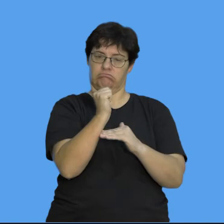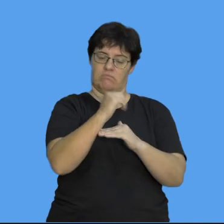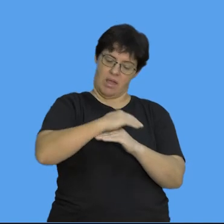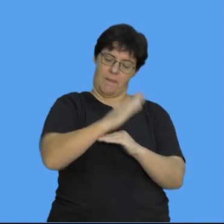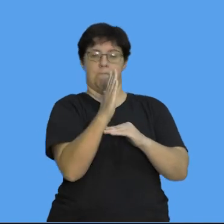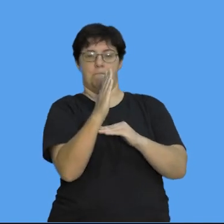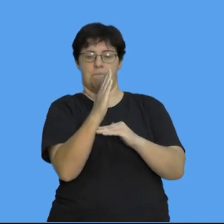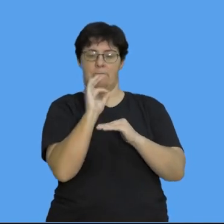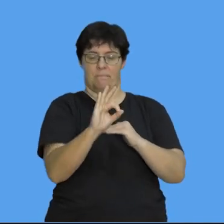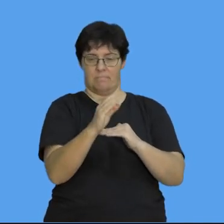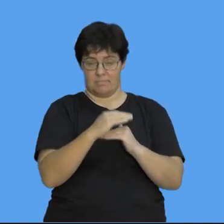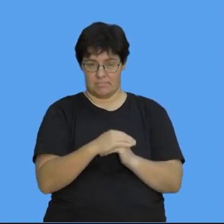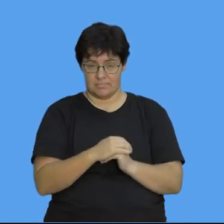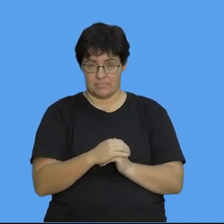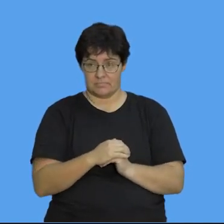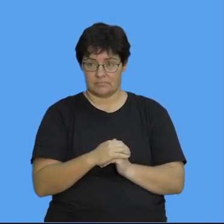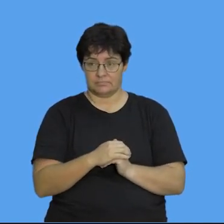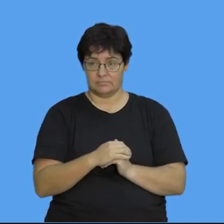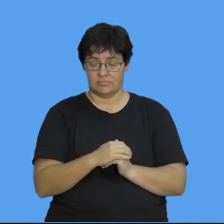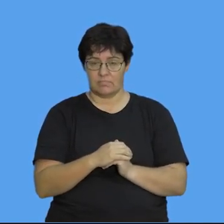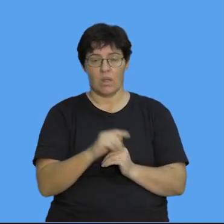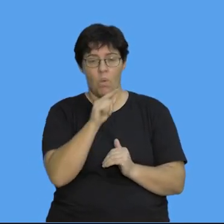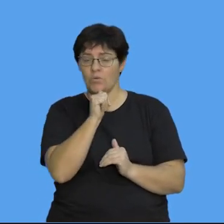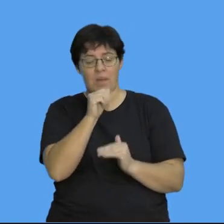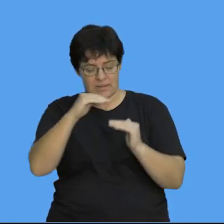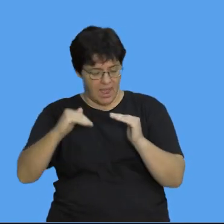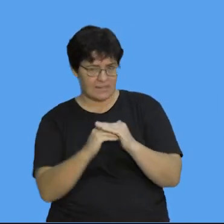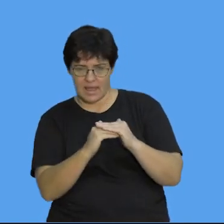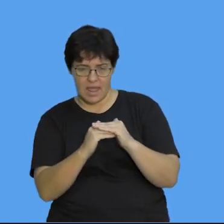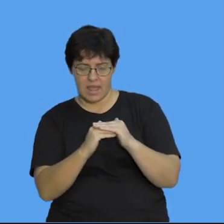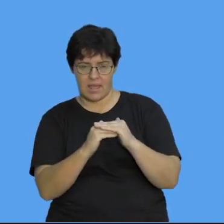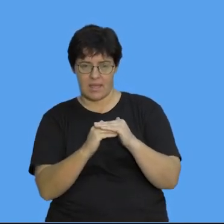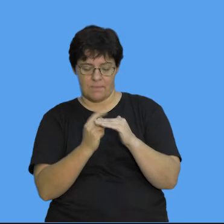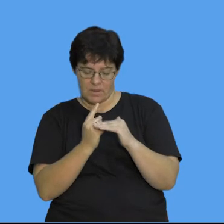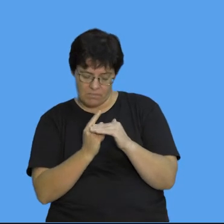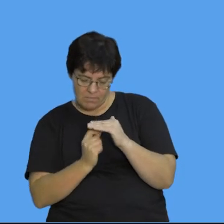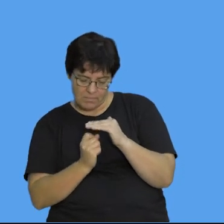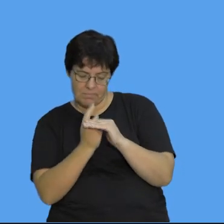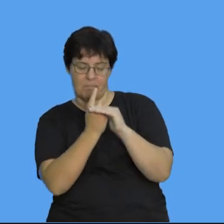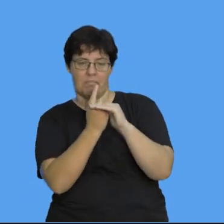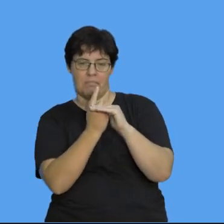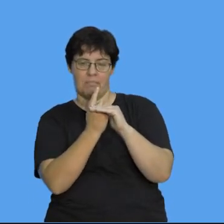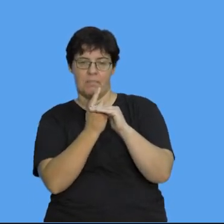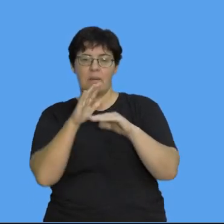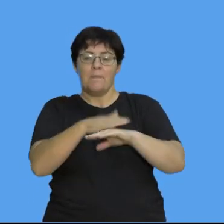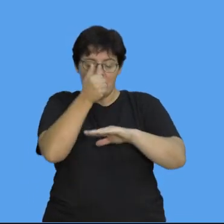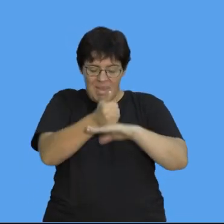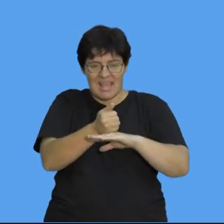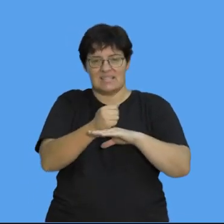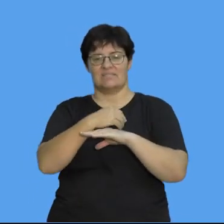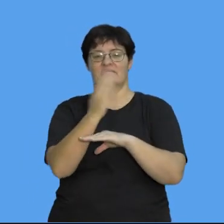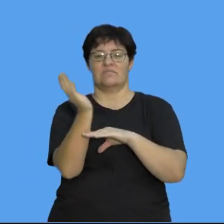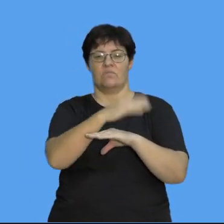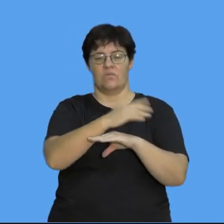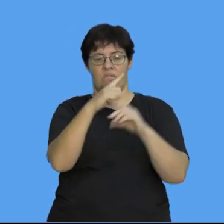or upright, even though it is underneath the ground. Guys, what is it going to do? It's a base for the